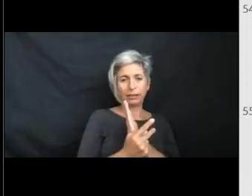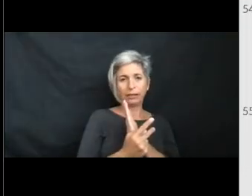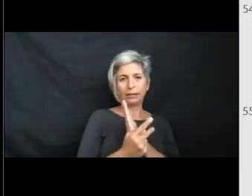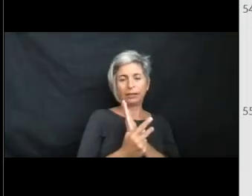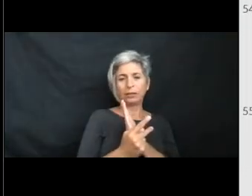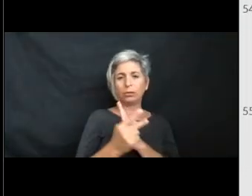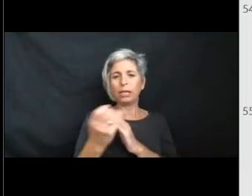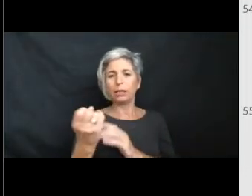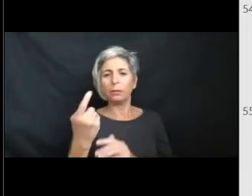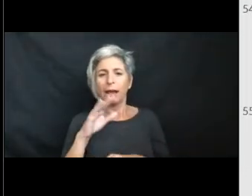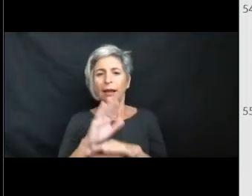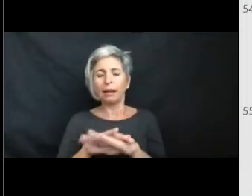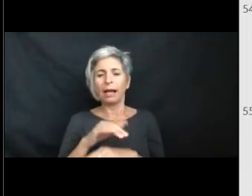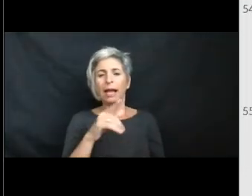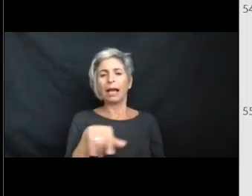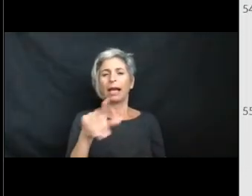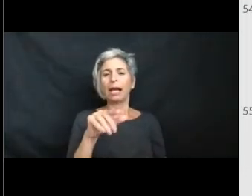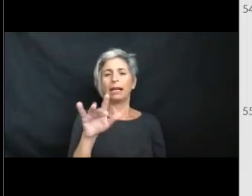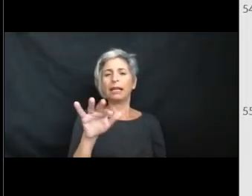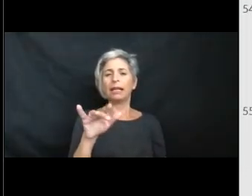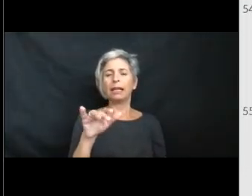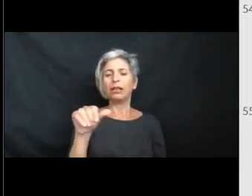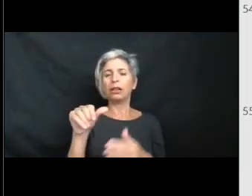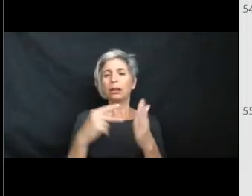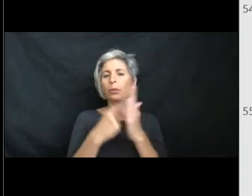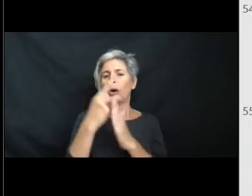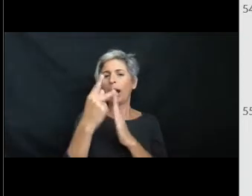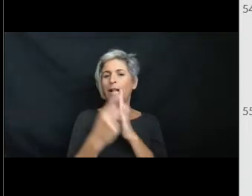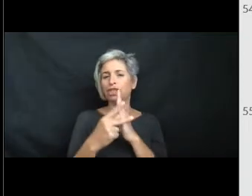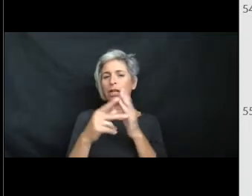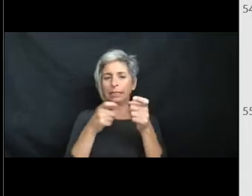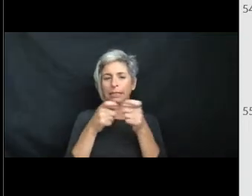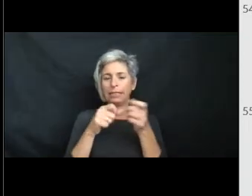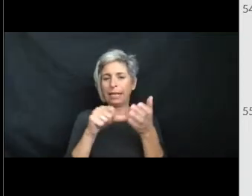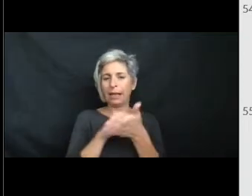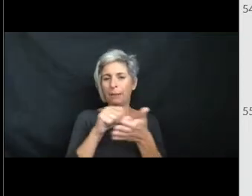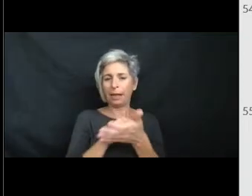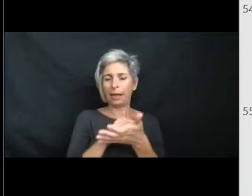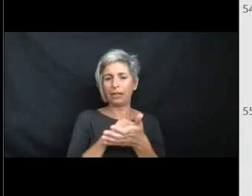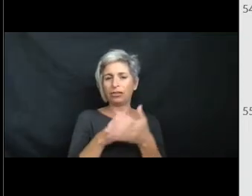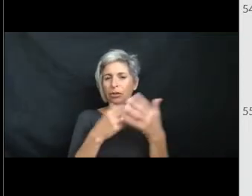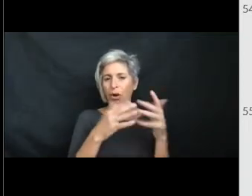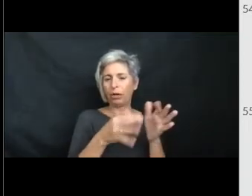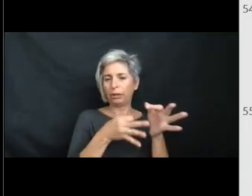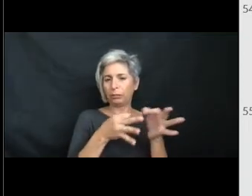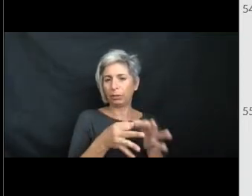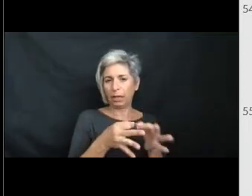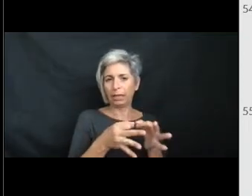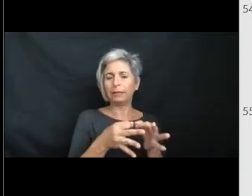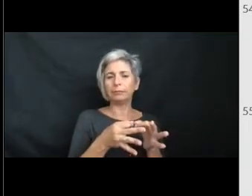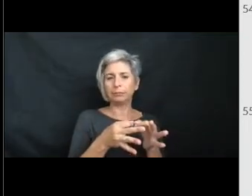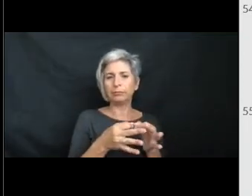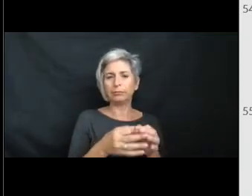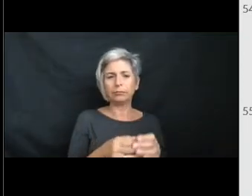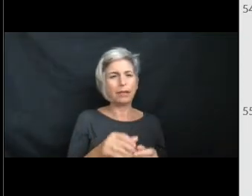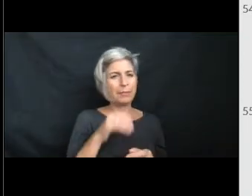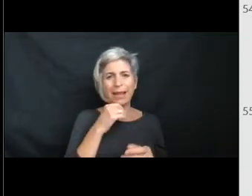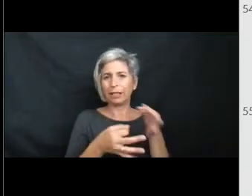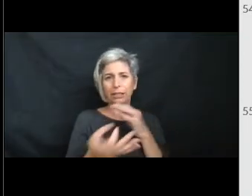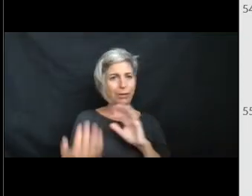back onto our project details page that Michelle covered a lot in detail, so I'm not going to go through